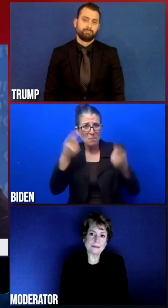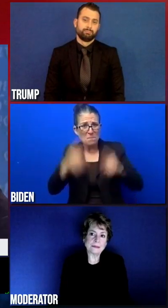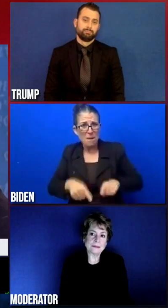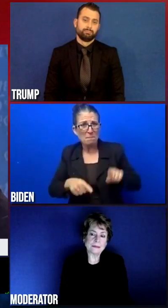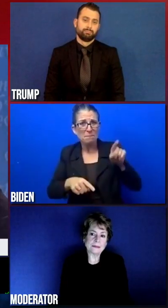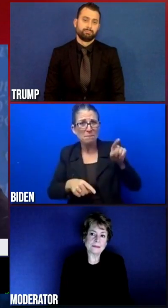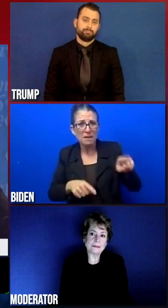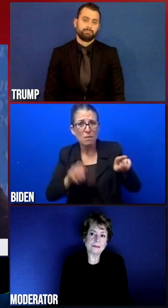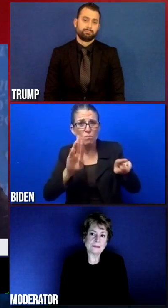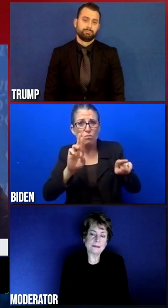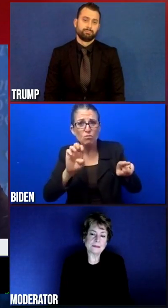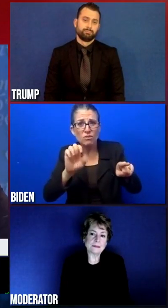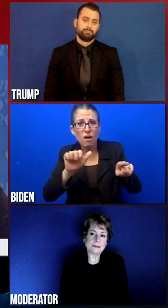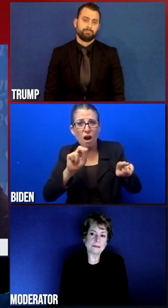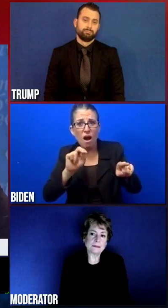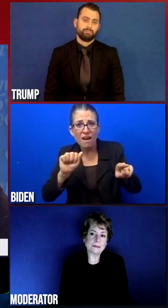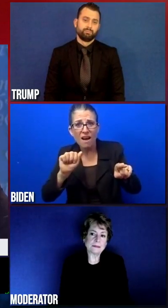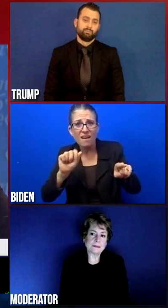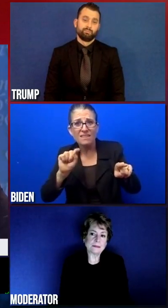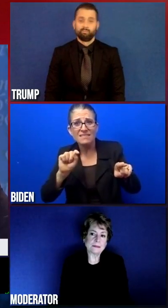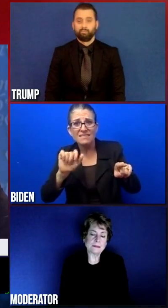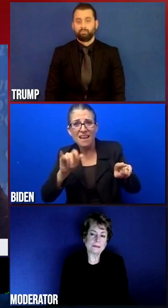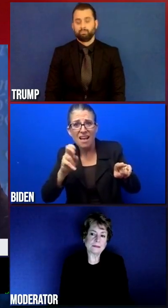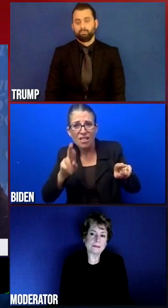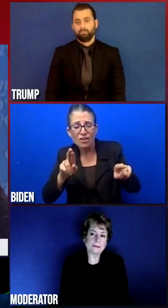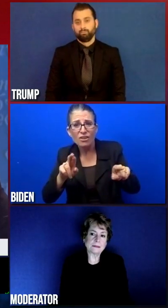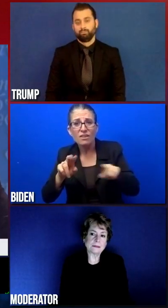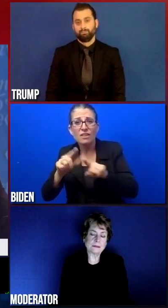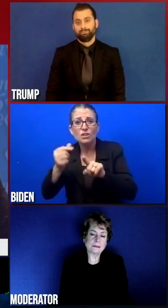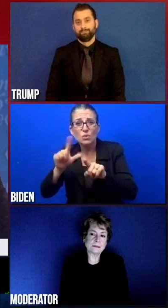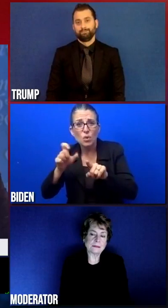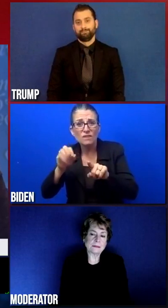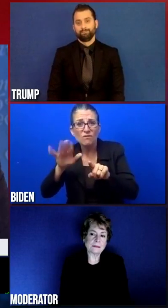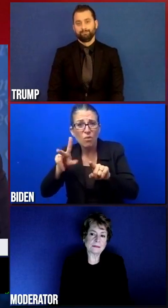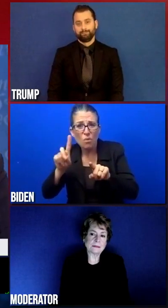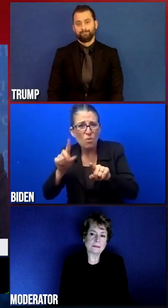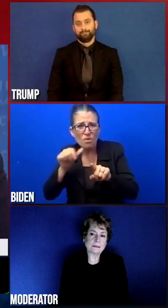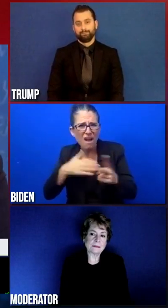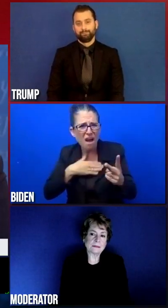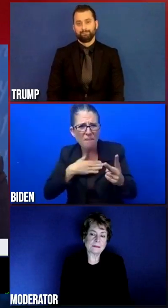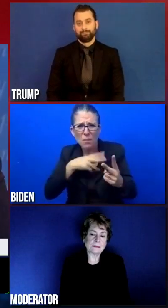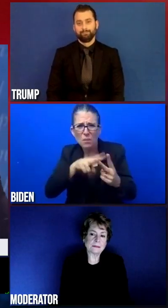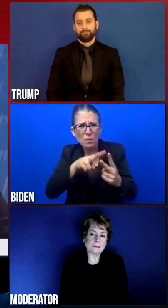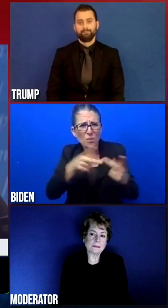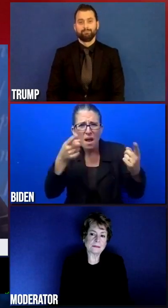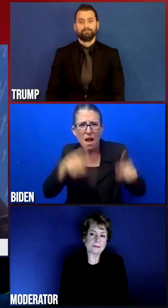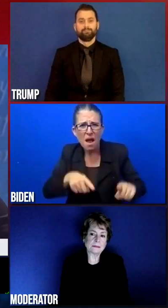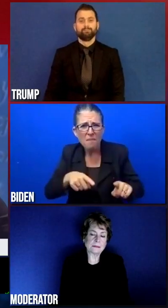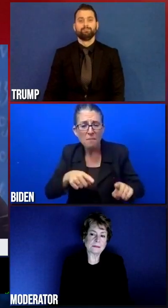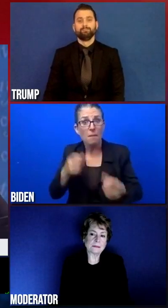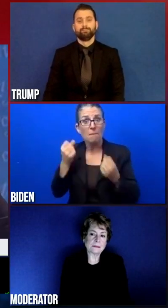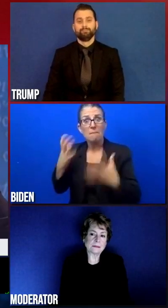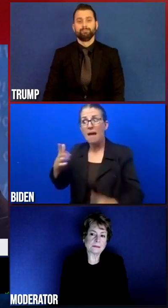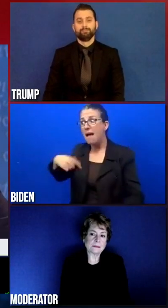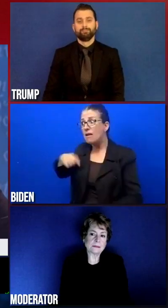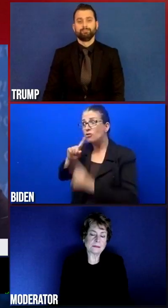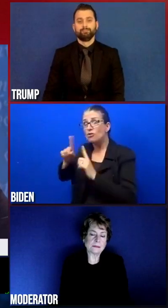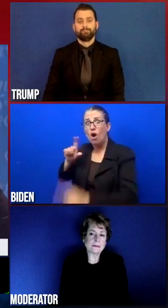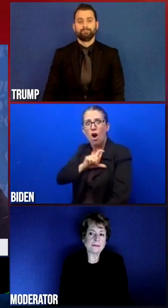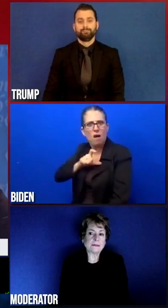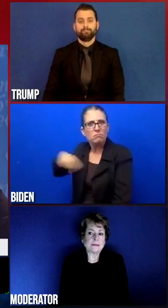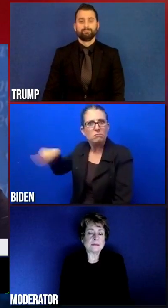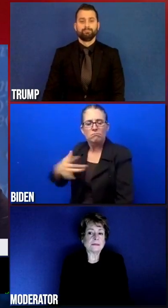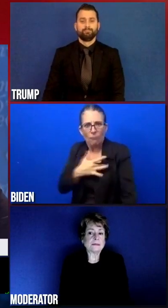we have to have a system where people are held accountable. And by the way, violence in response is never appropriate. Never